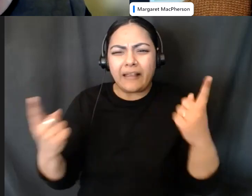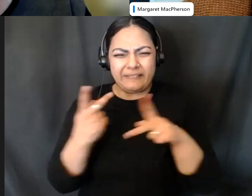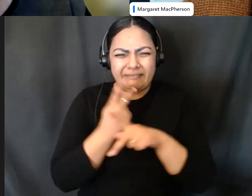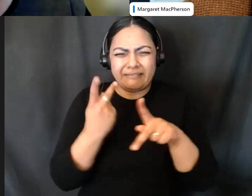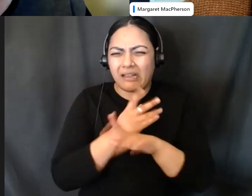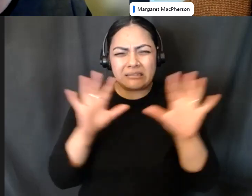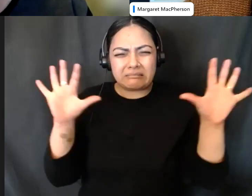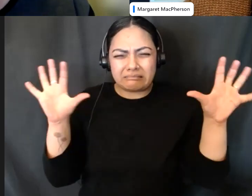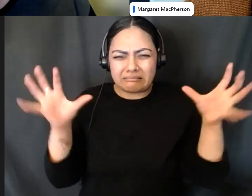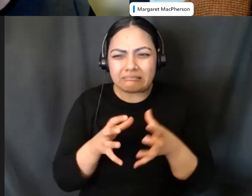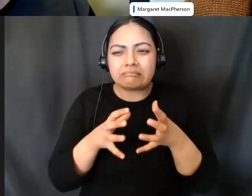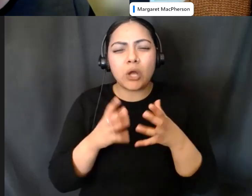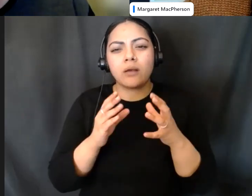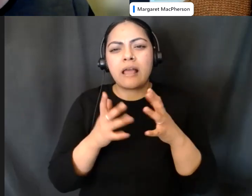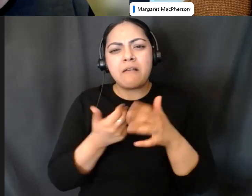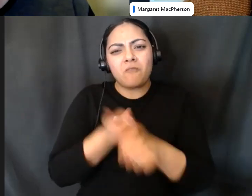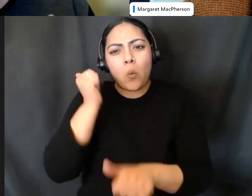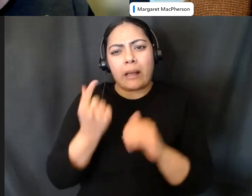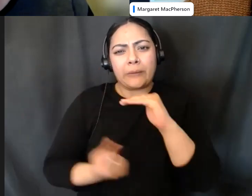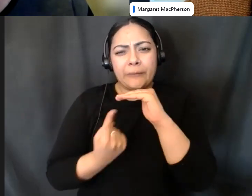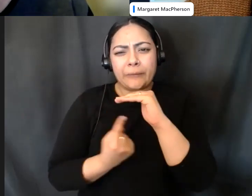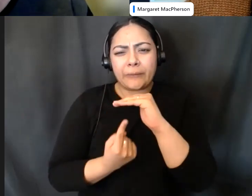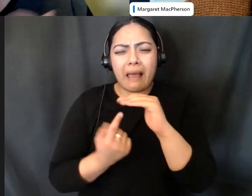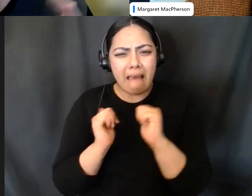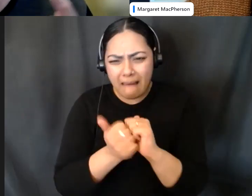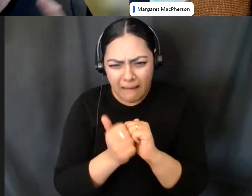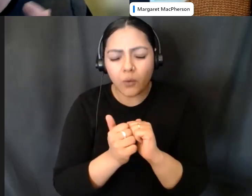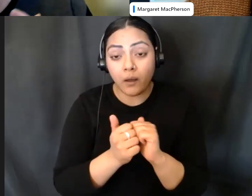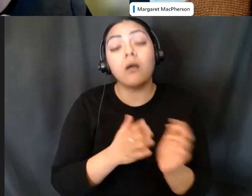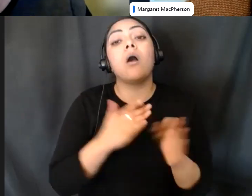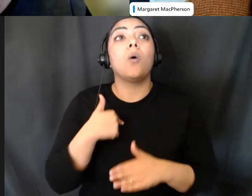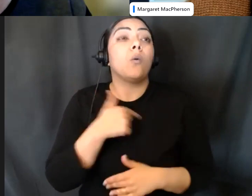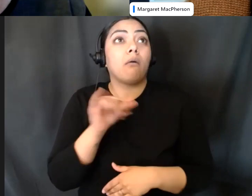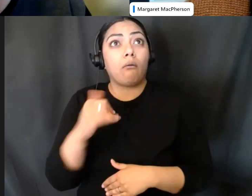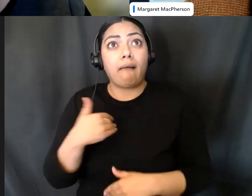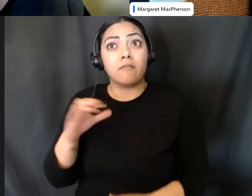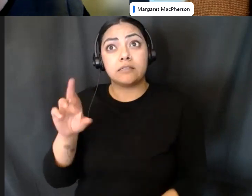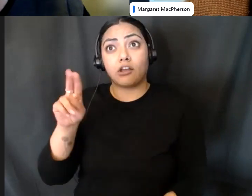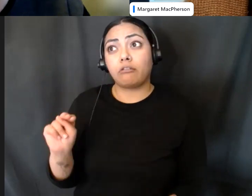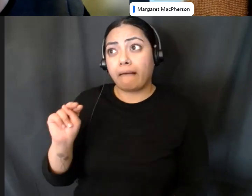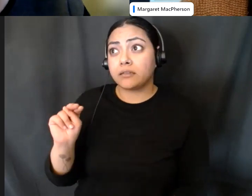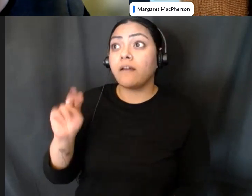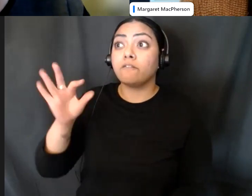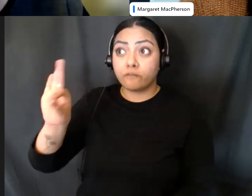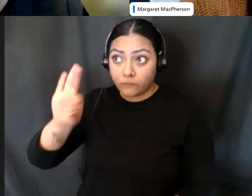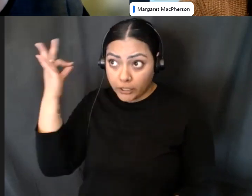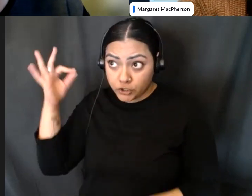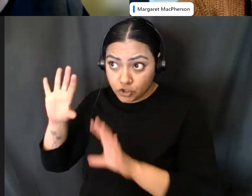of the people. And so anyway, we have a French one. We have two